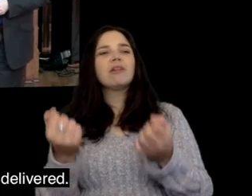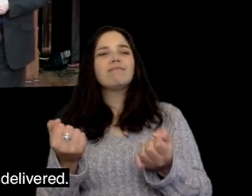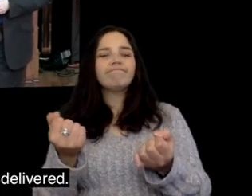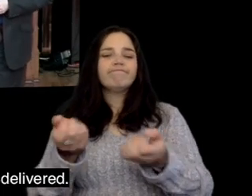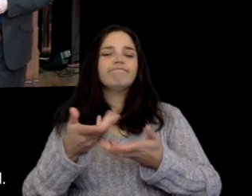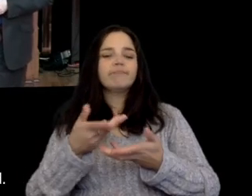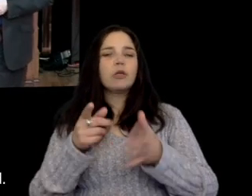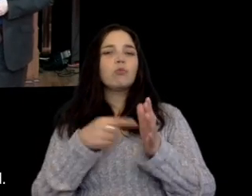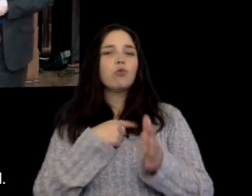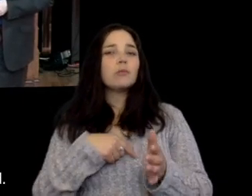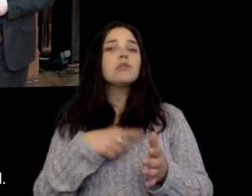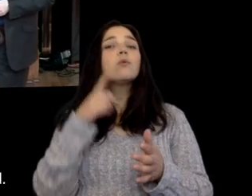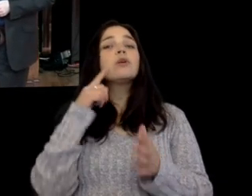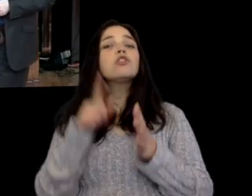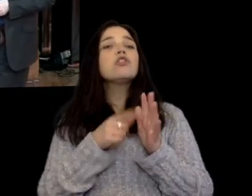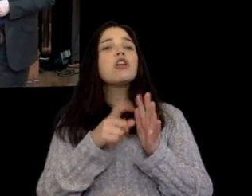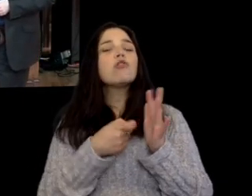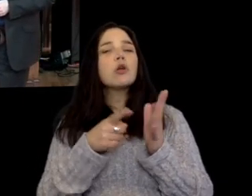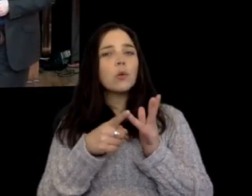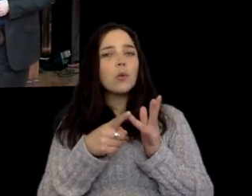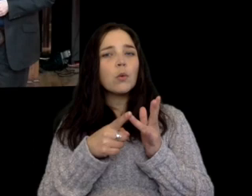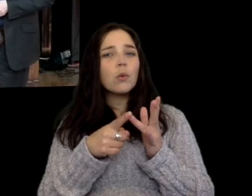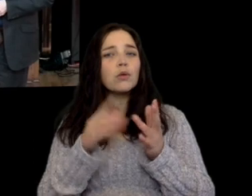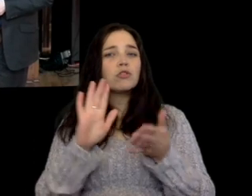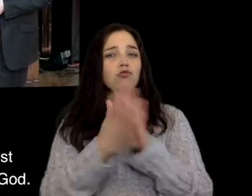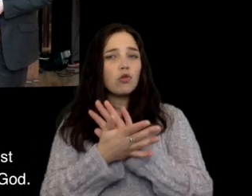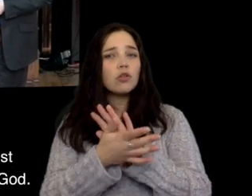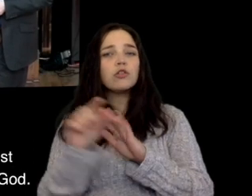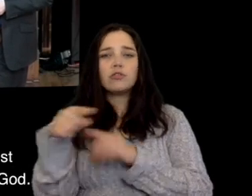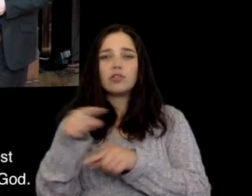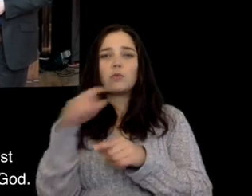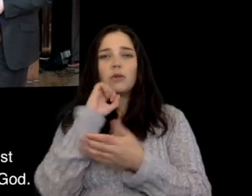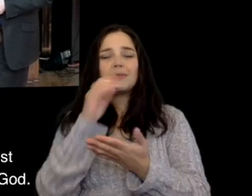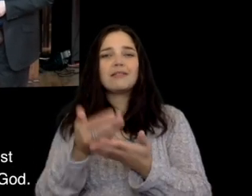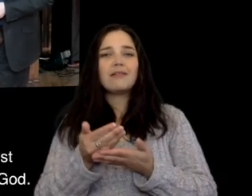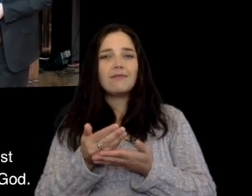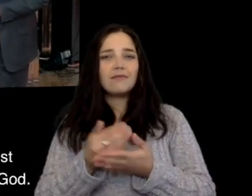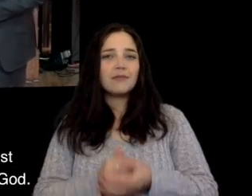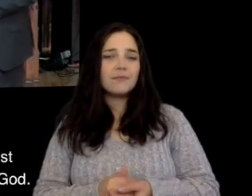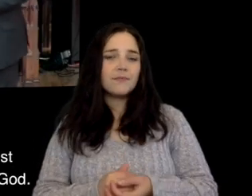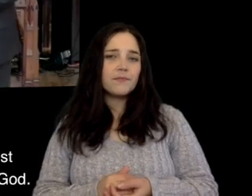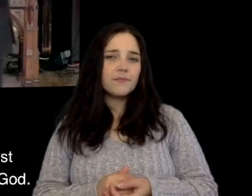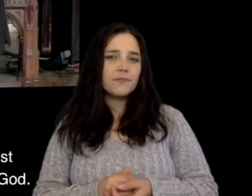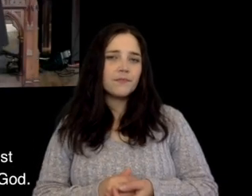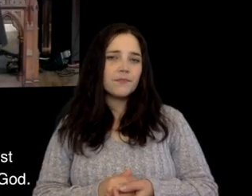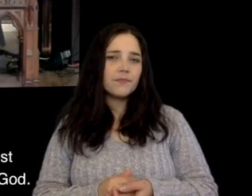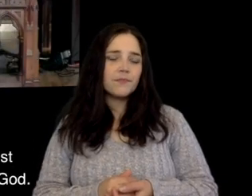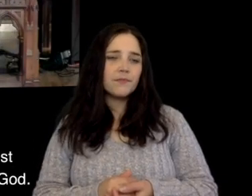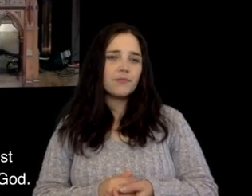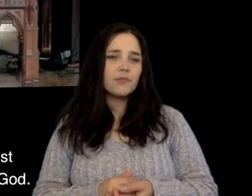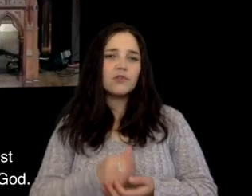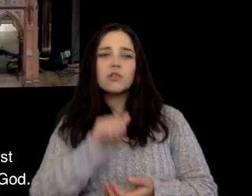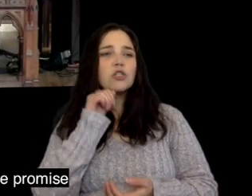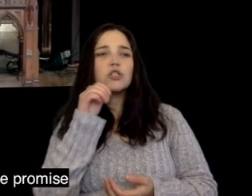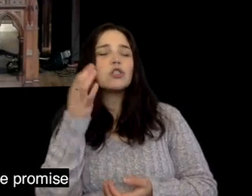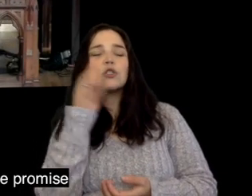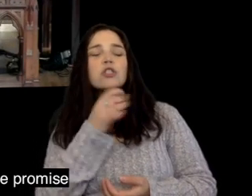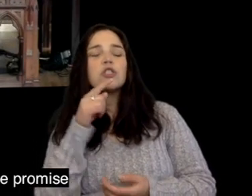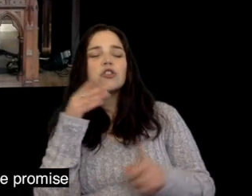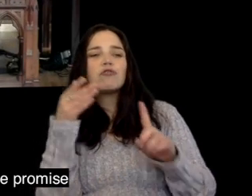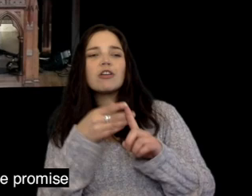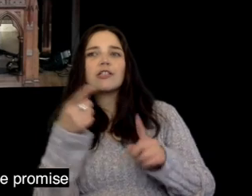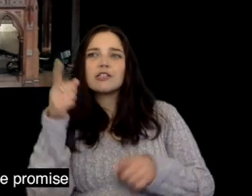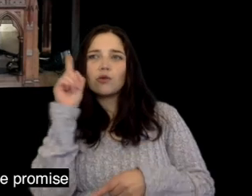when Jericho is destroyed, she will be delivered, she will be saved. But you see, it's not just that